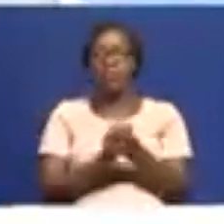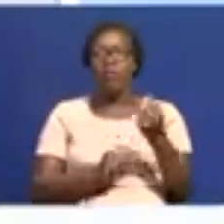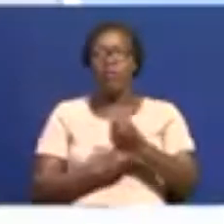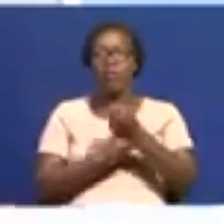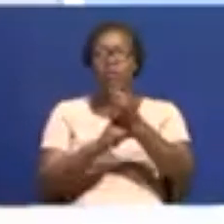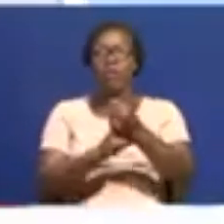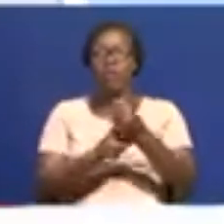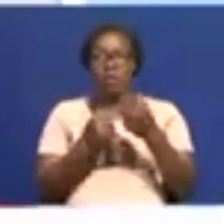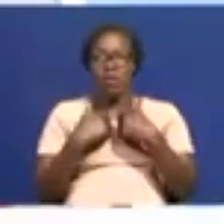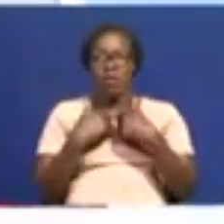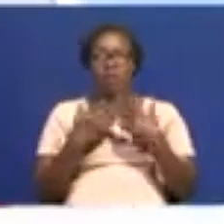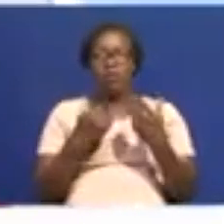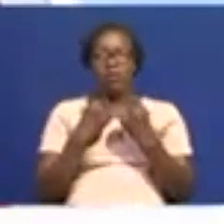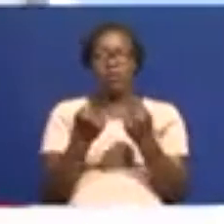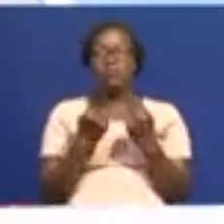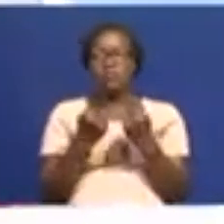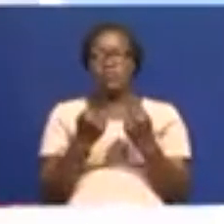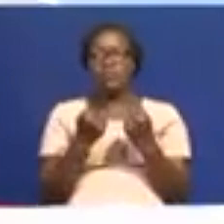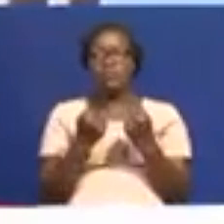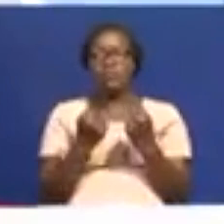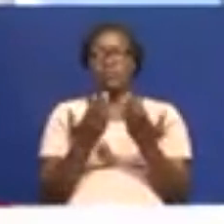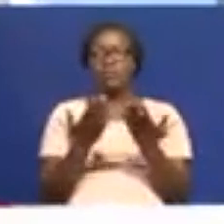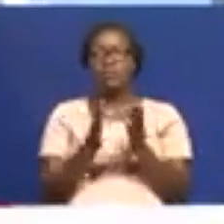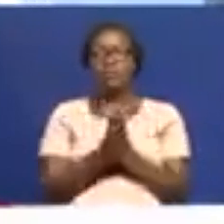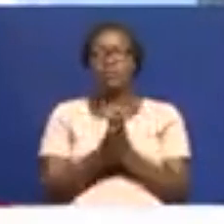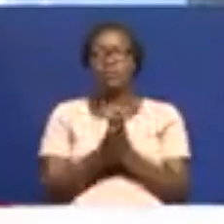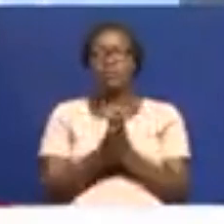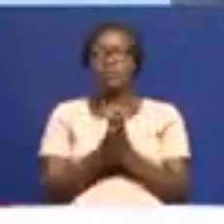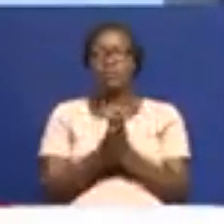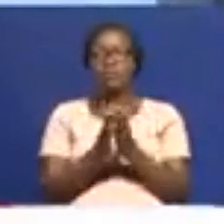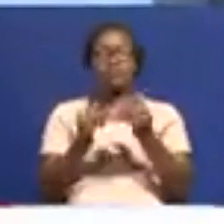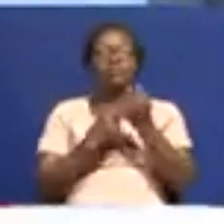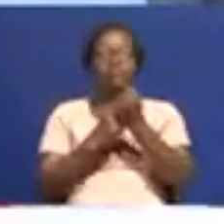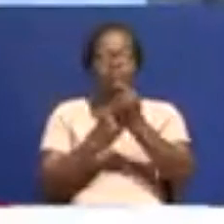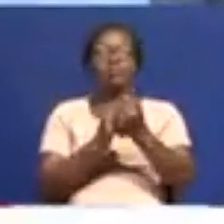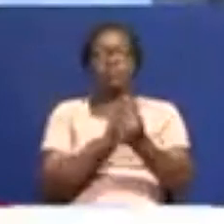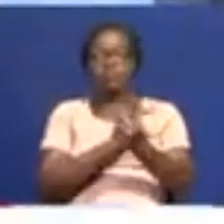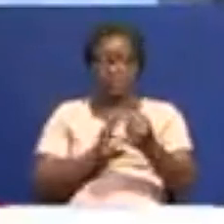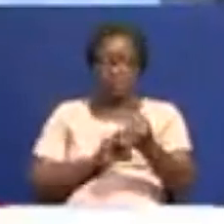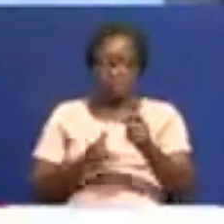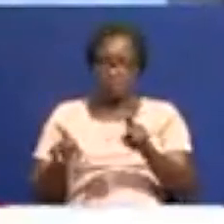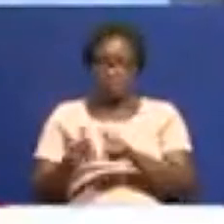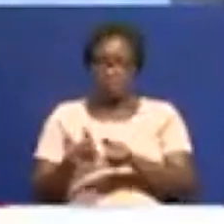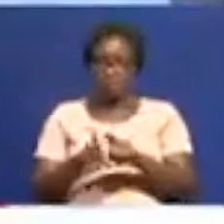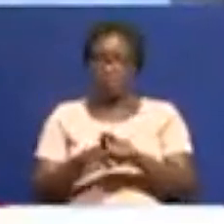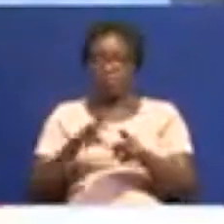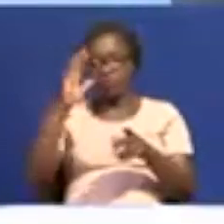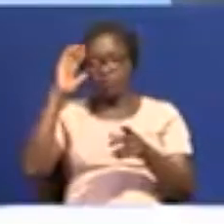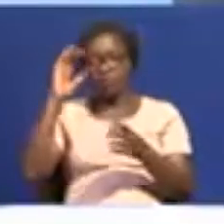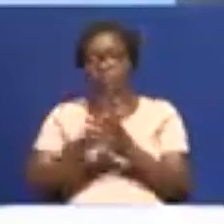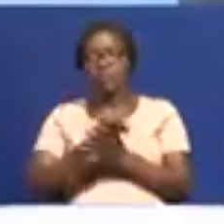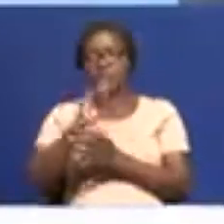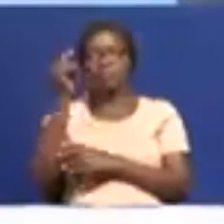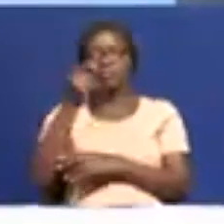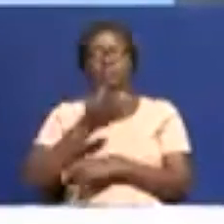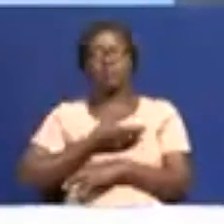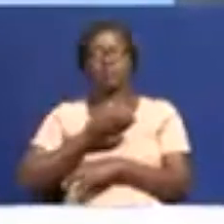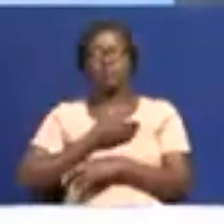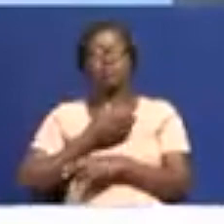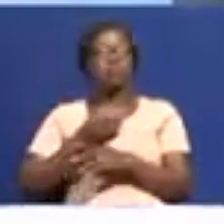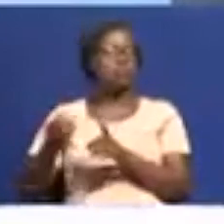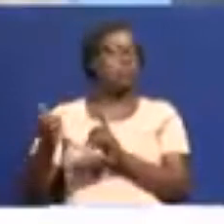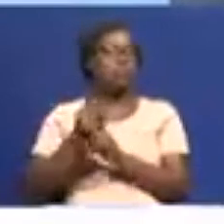have with the council is very strong, and now the parliamentary committee is supporting us fully, and I believe Heroes Council will draw a big